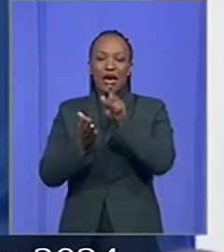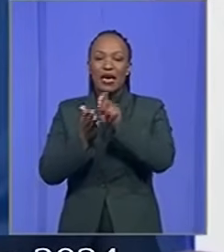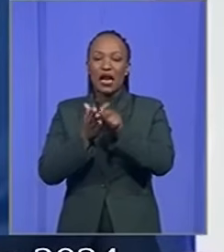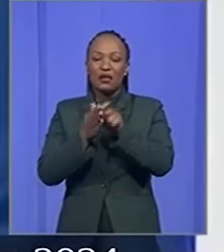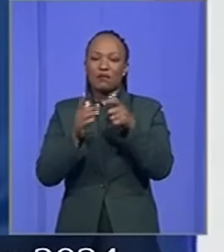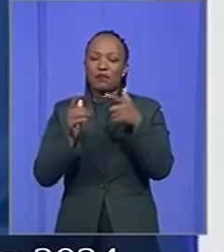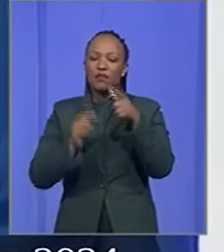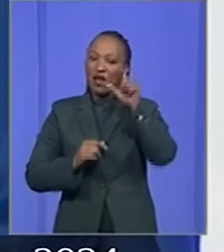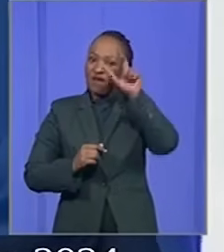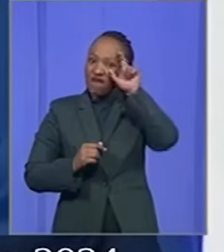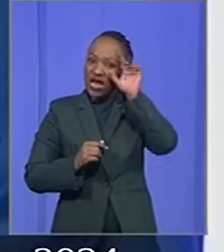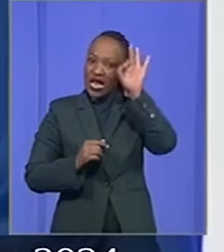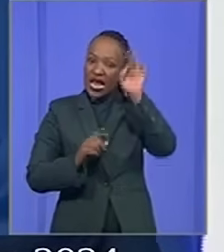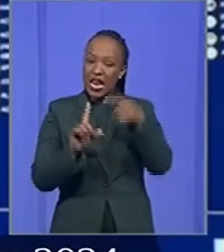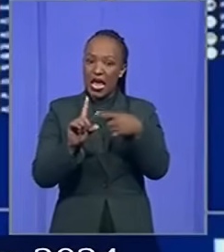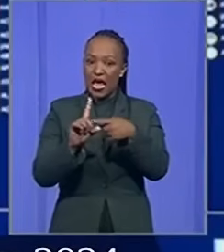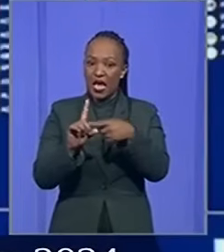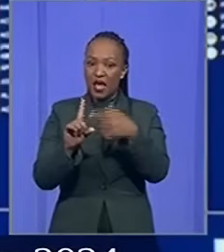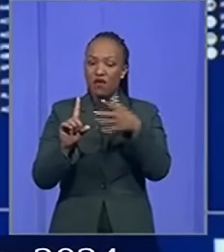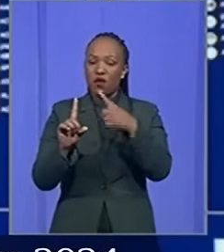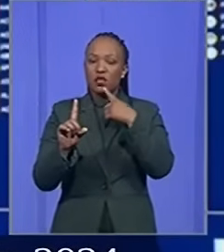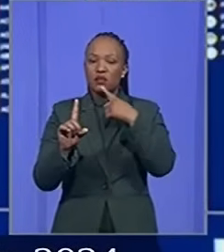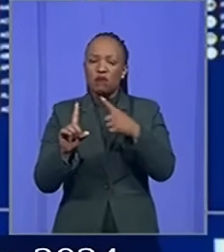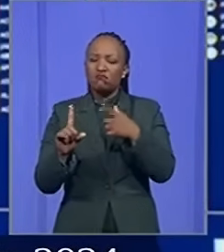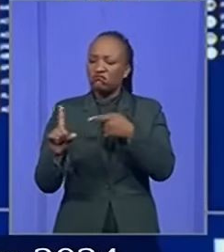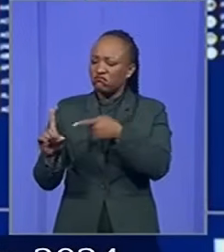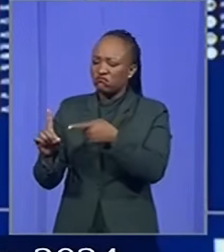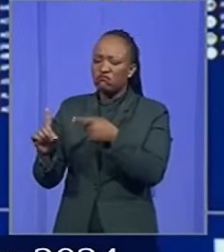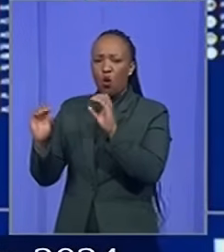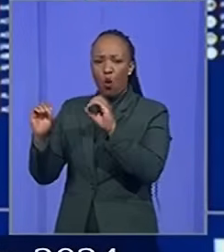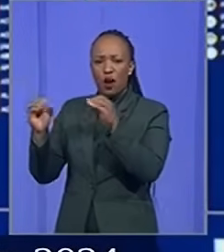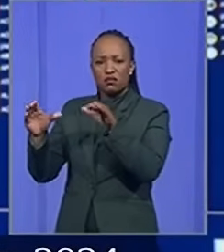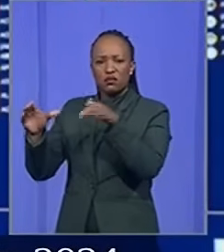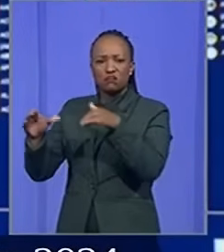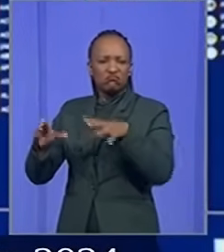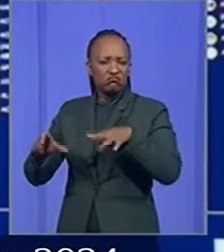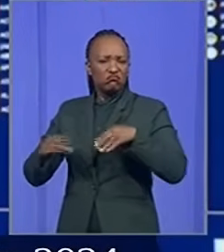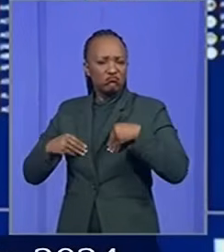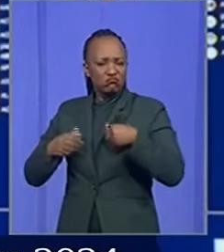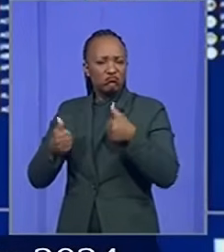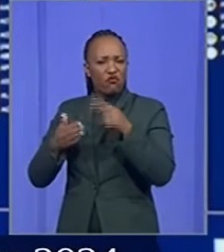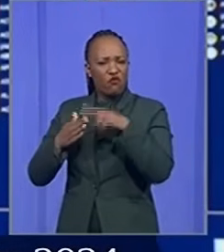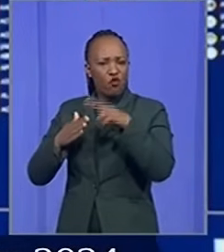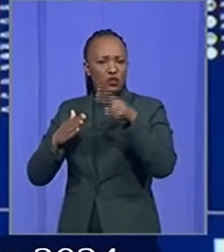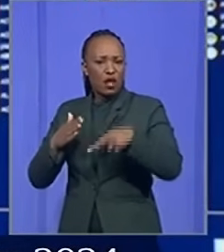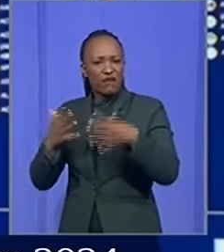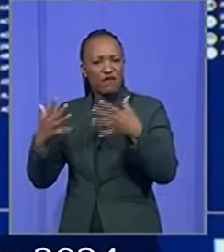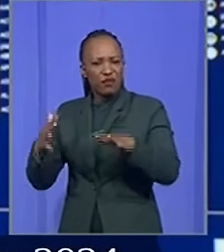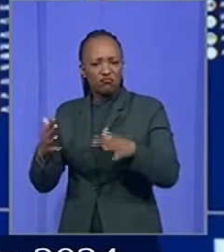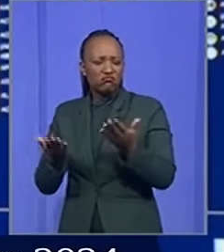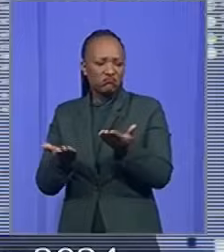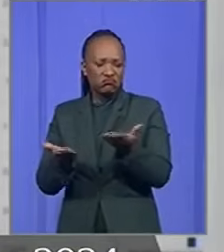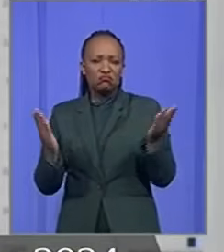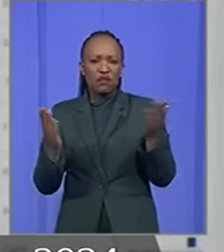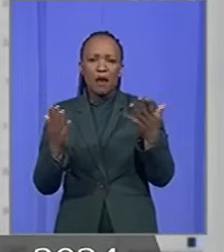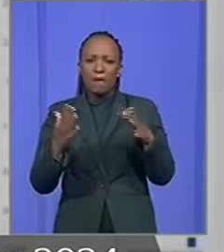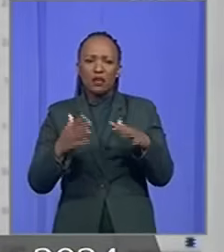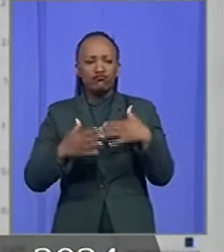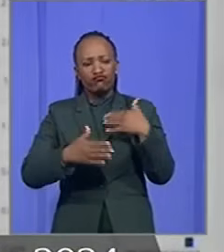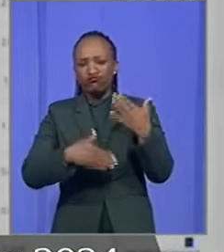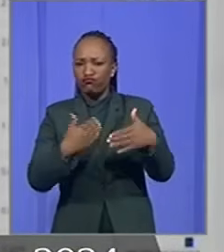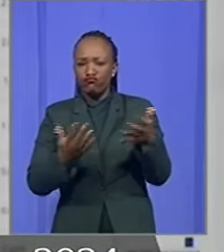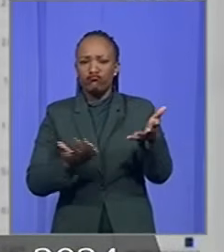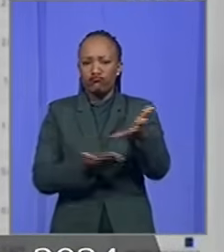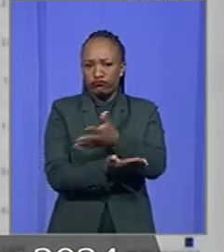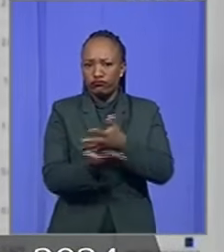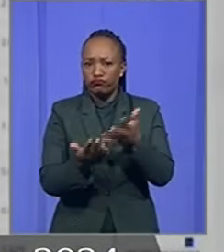ANC Fikile Mbalula o re ditho tsa mokga di amoetse sephetho mme di fanne ka taelo ya hore dipuisano tsa mmuso wa kopanelo di thakgohe.